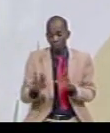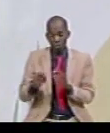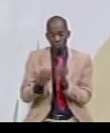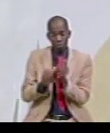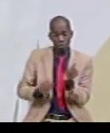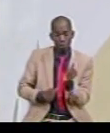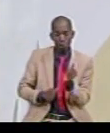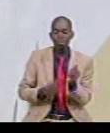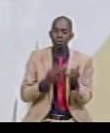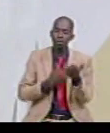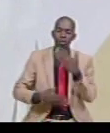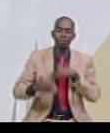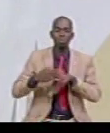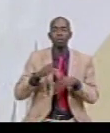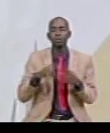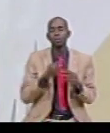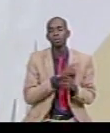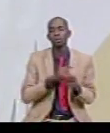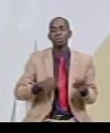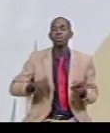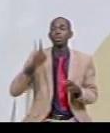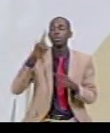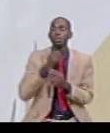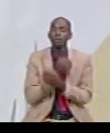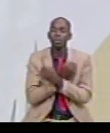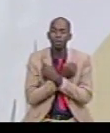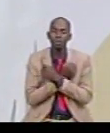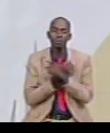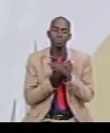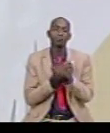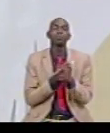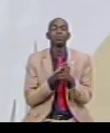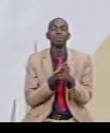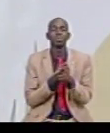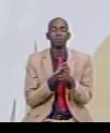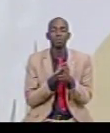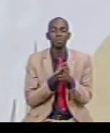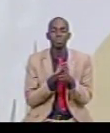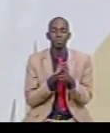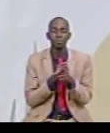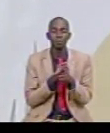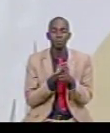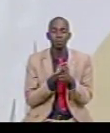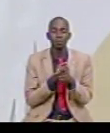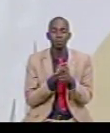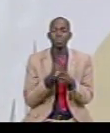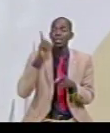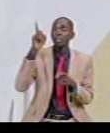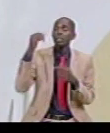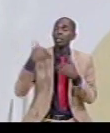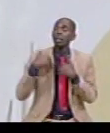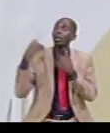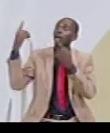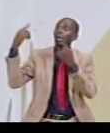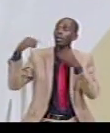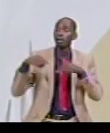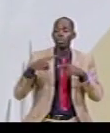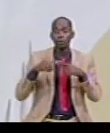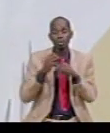for the Lord loves you. He comes to save. He has come